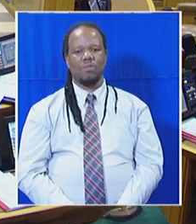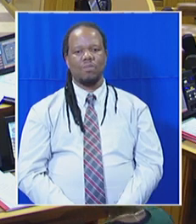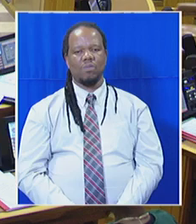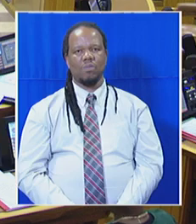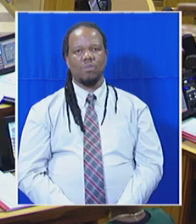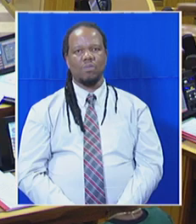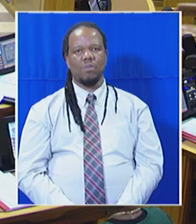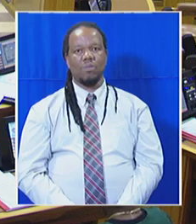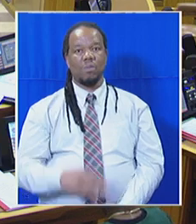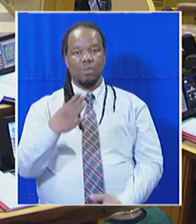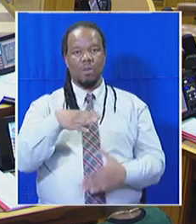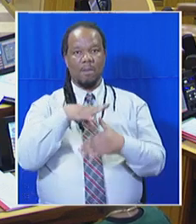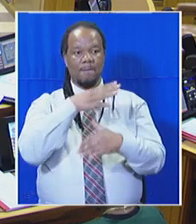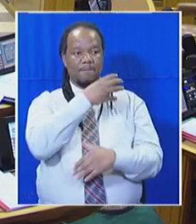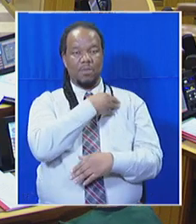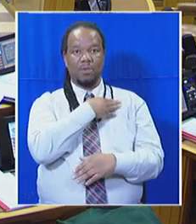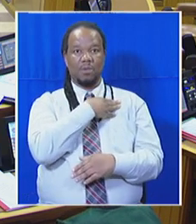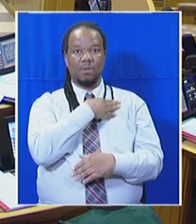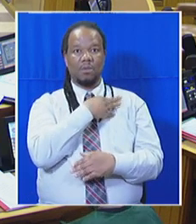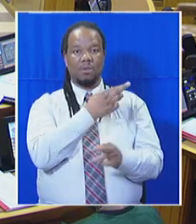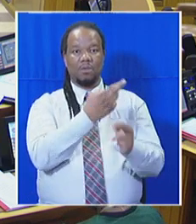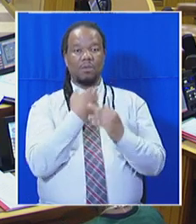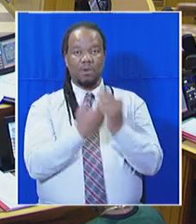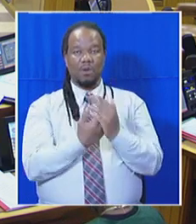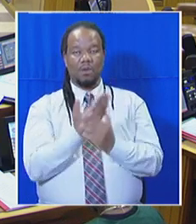Can I allow the minister to respond?